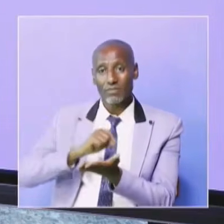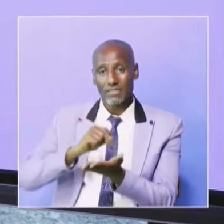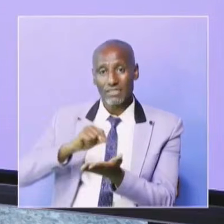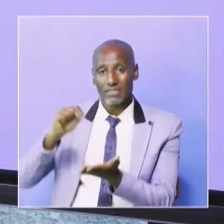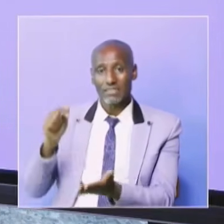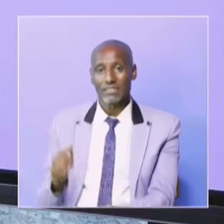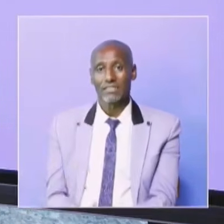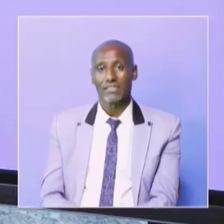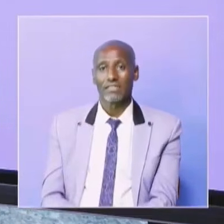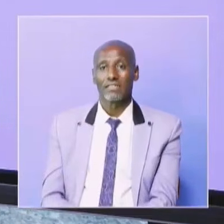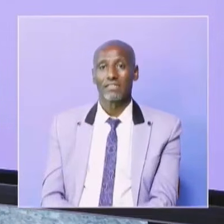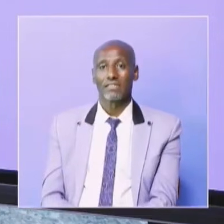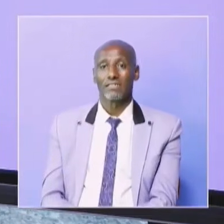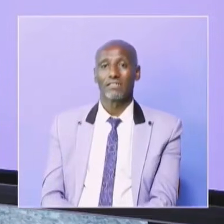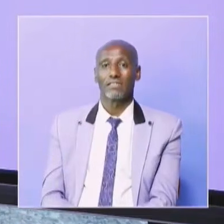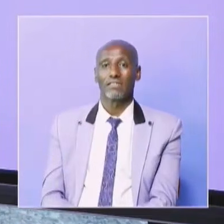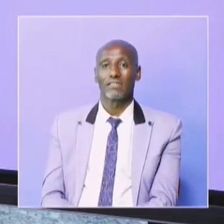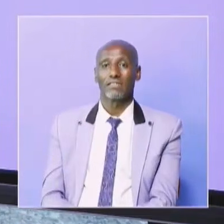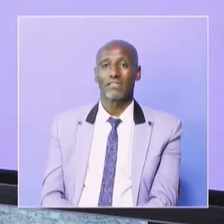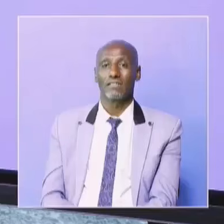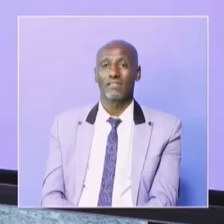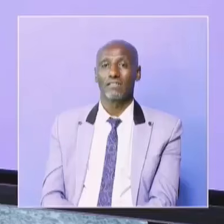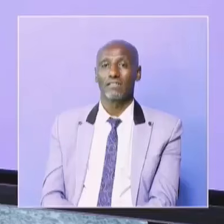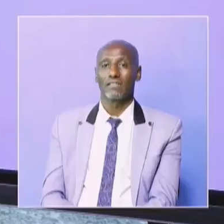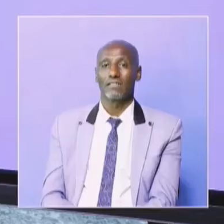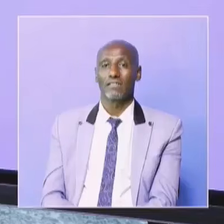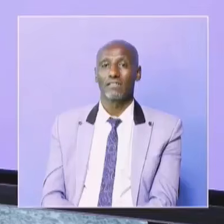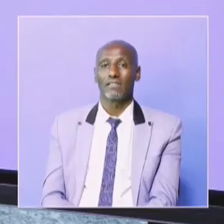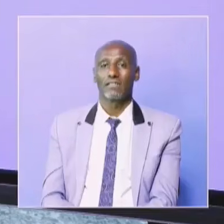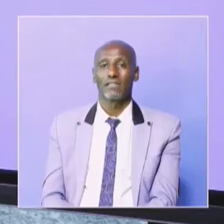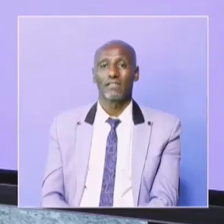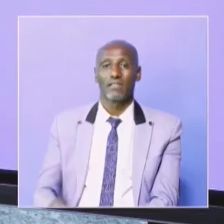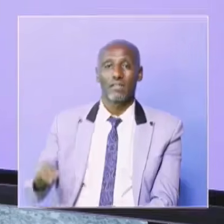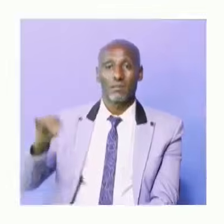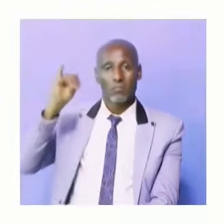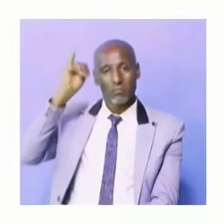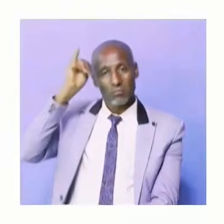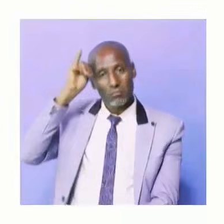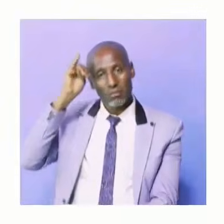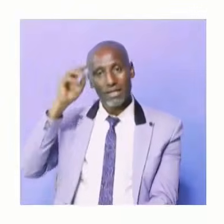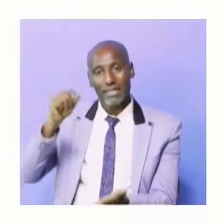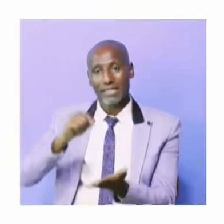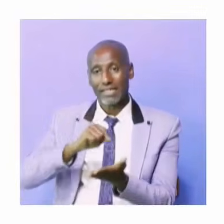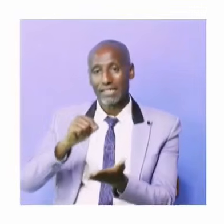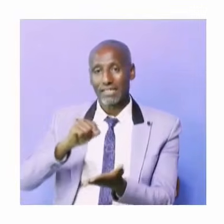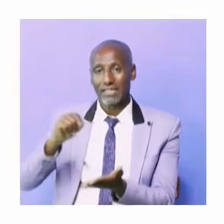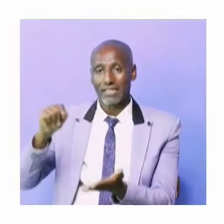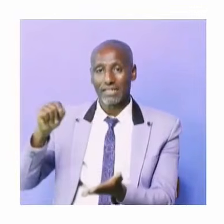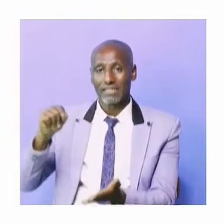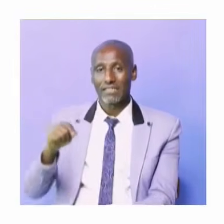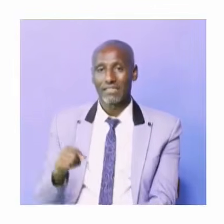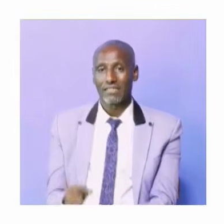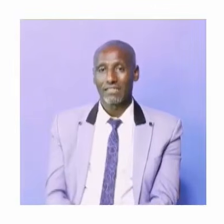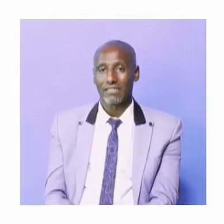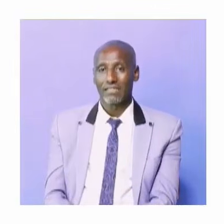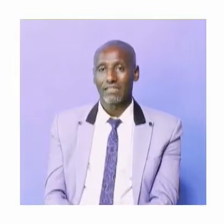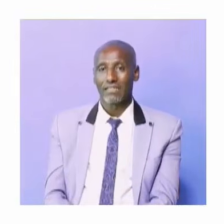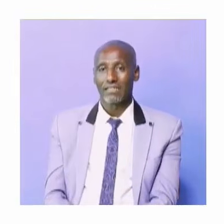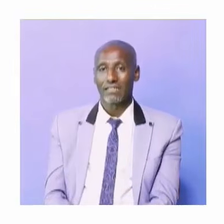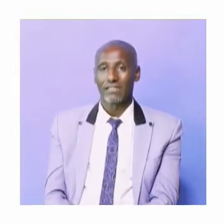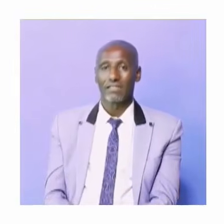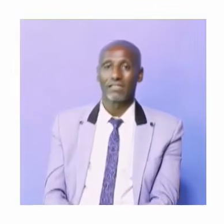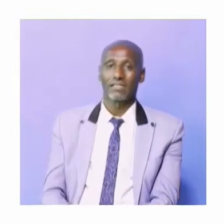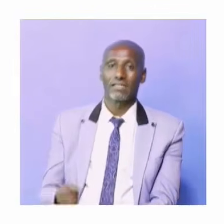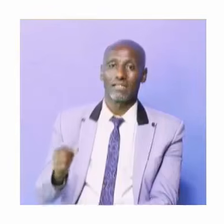correct one is what? Mark, yeah? Mark writes, again mistake. So,